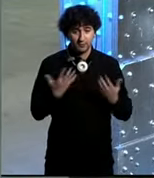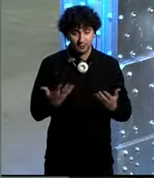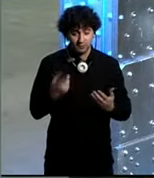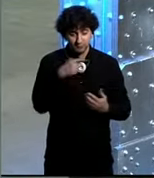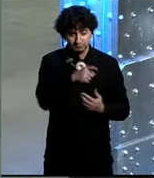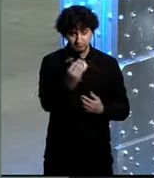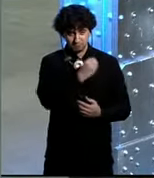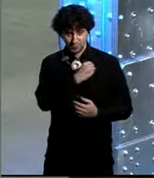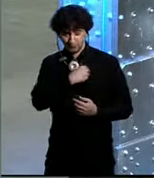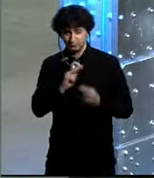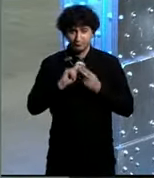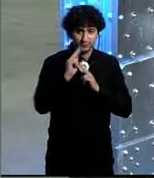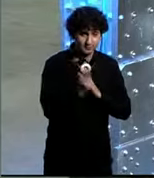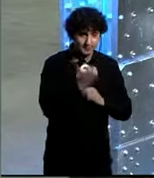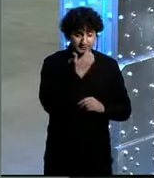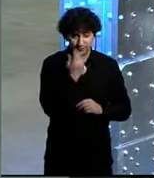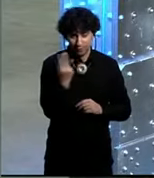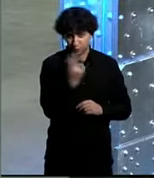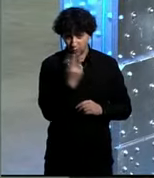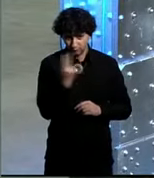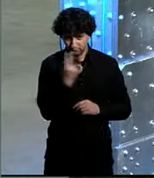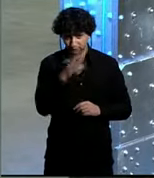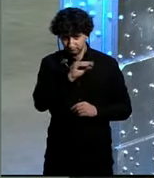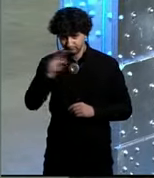should view the world. So, answering your question, if we